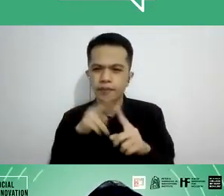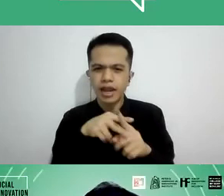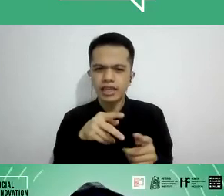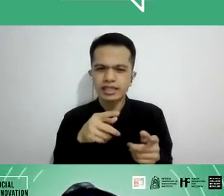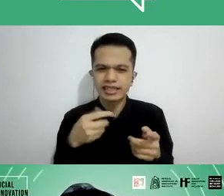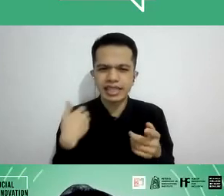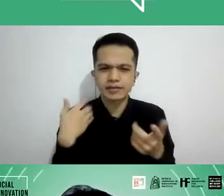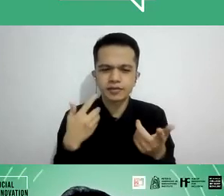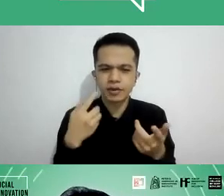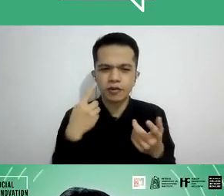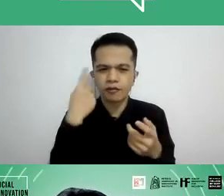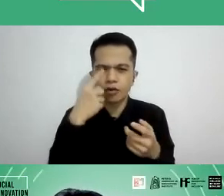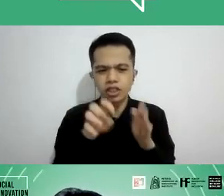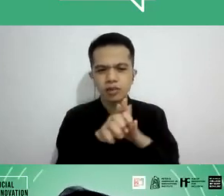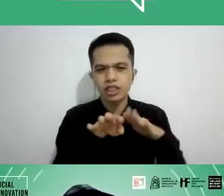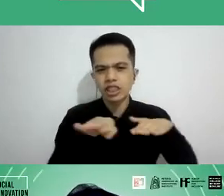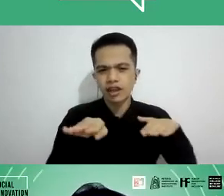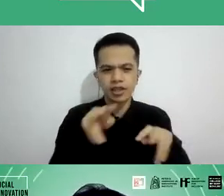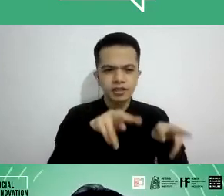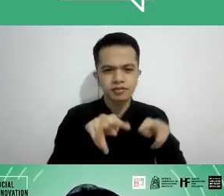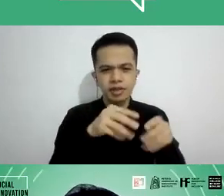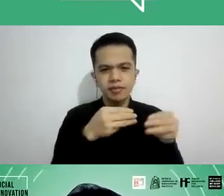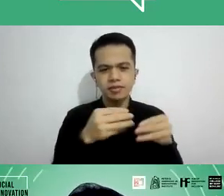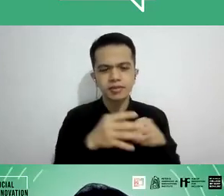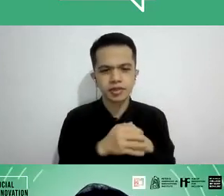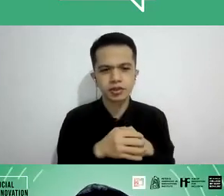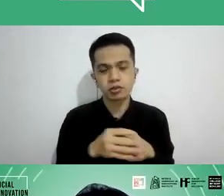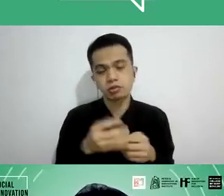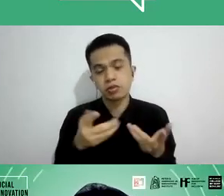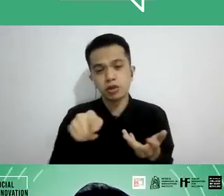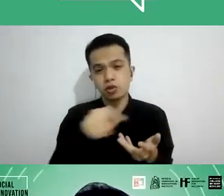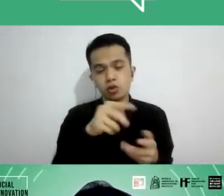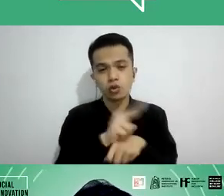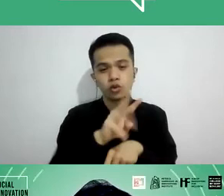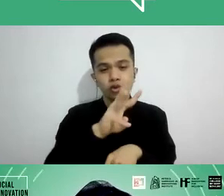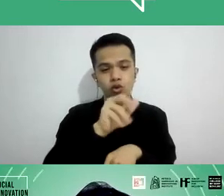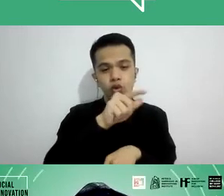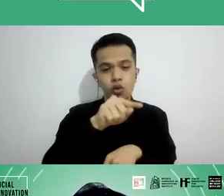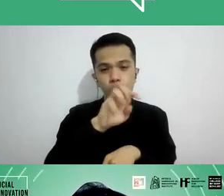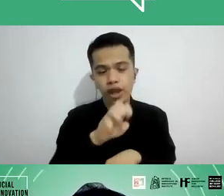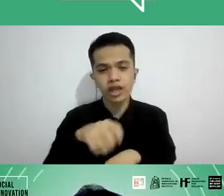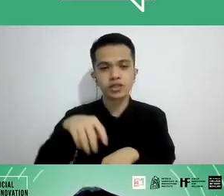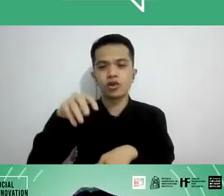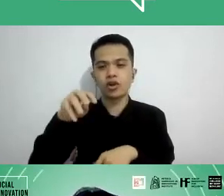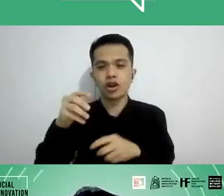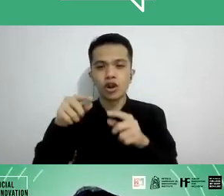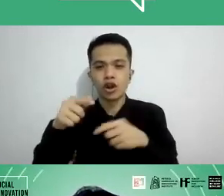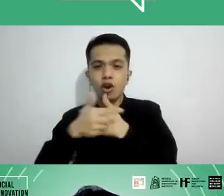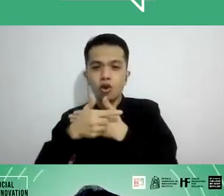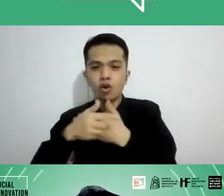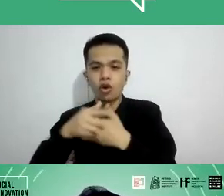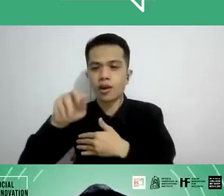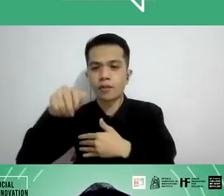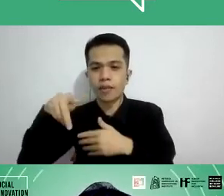specifically. Congestion management. I'm sure someone here has used Waze or Google Maps sometime in their life, but